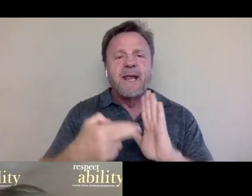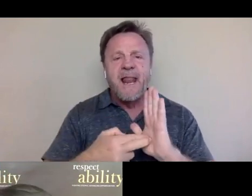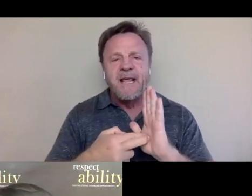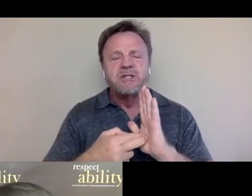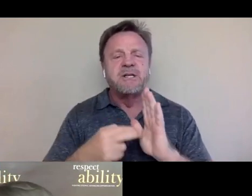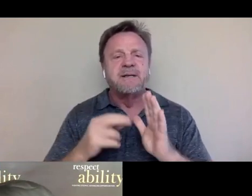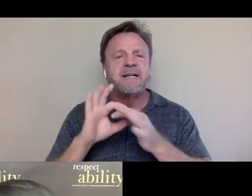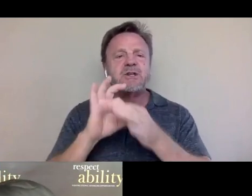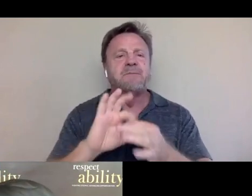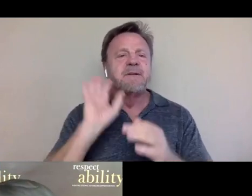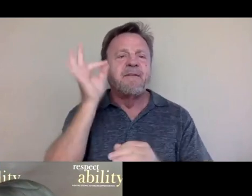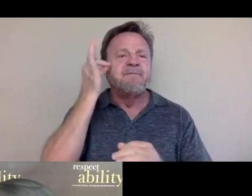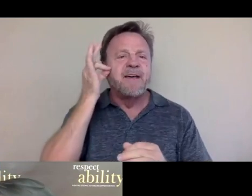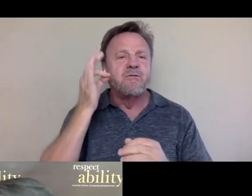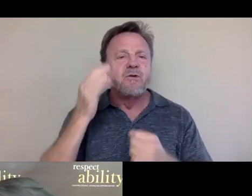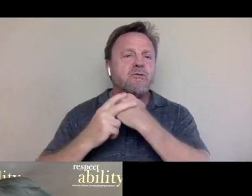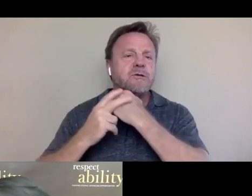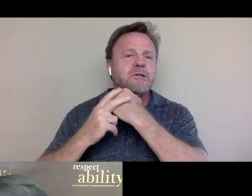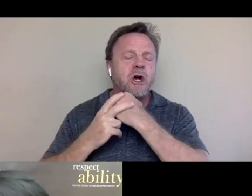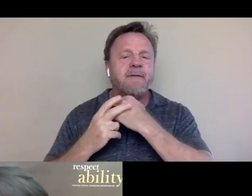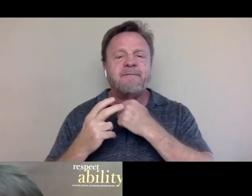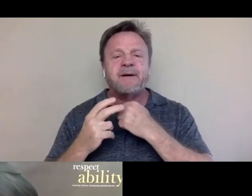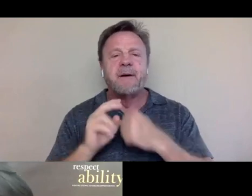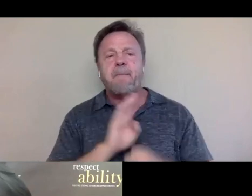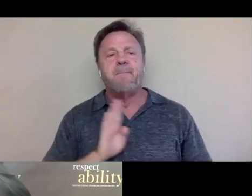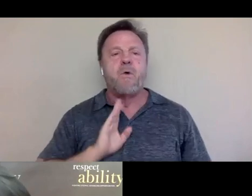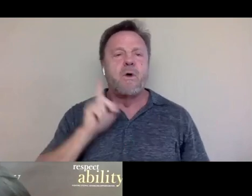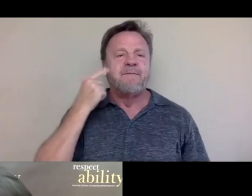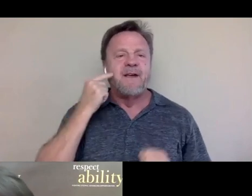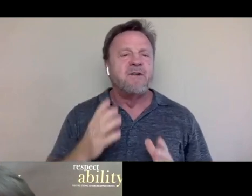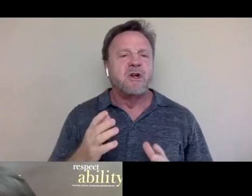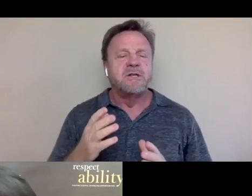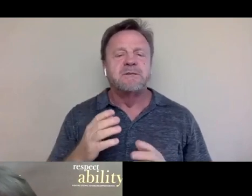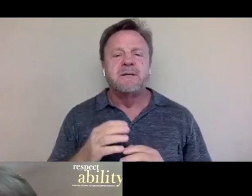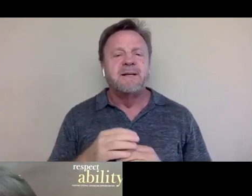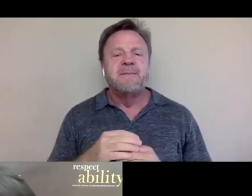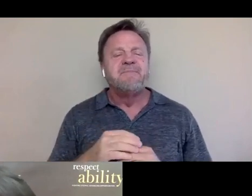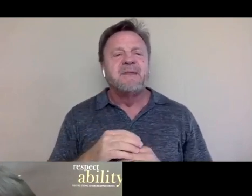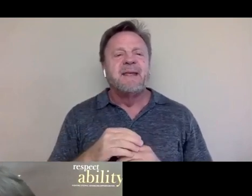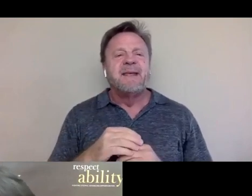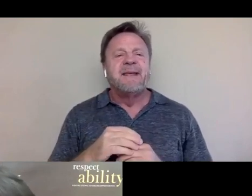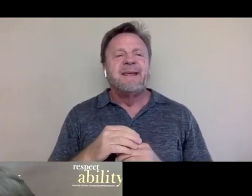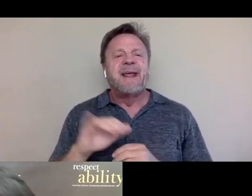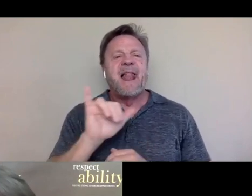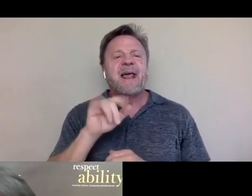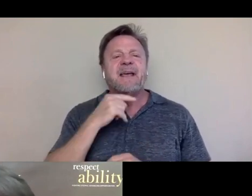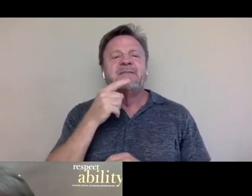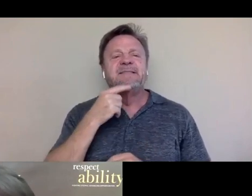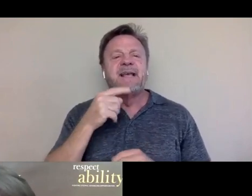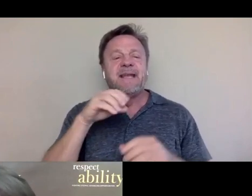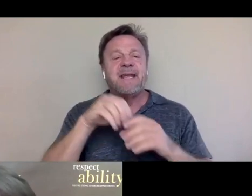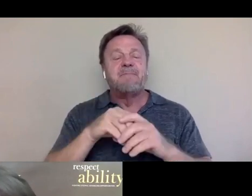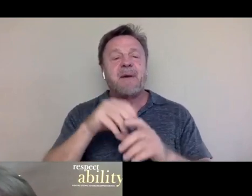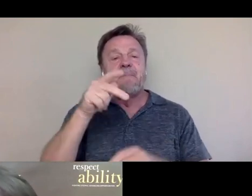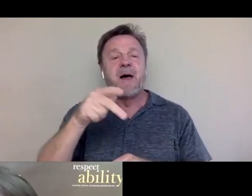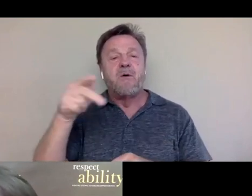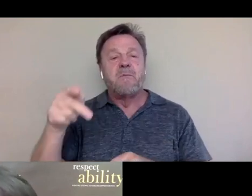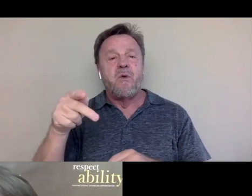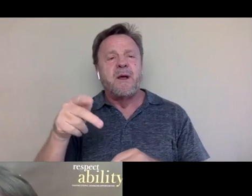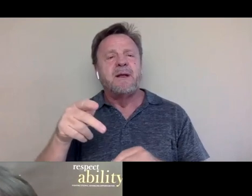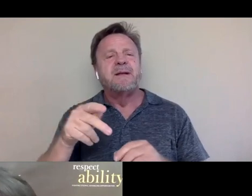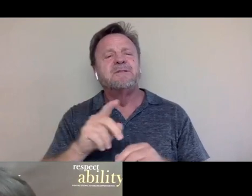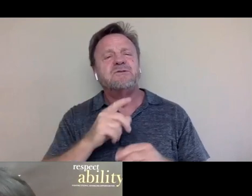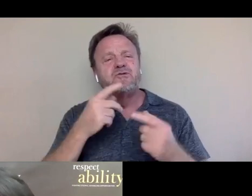Federal Reserve Board of Governors, is actually, as I've shared in the PowerPoint, very